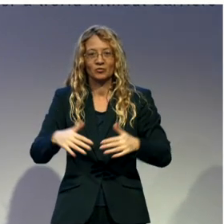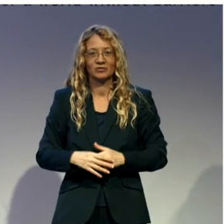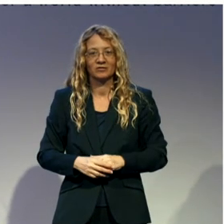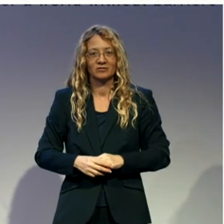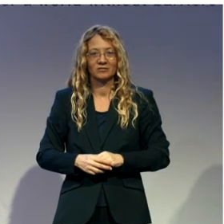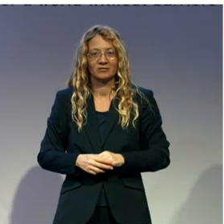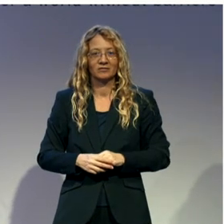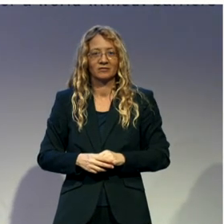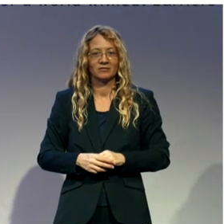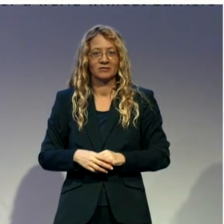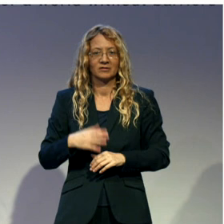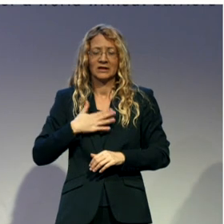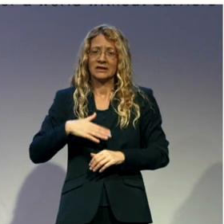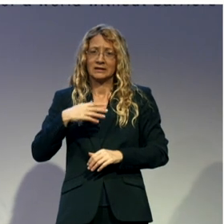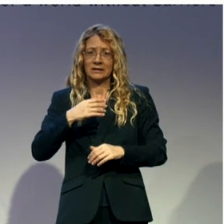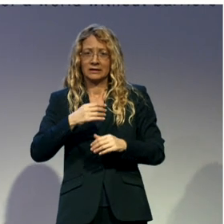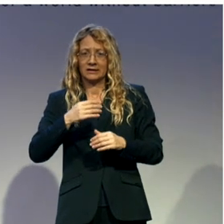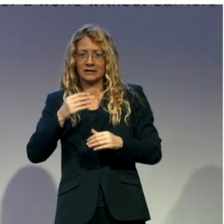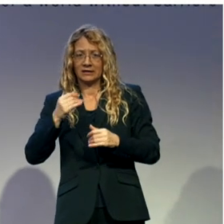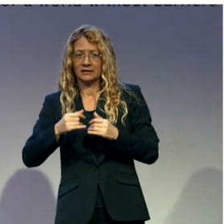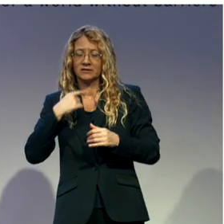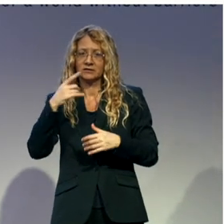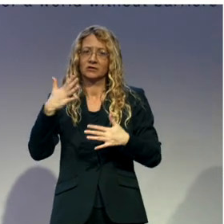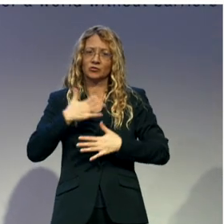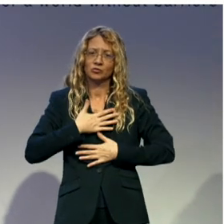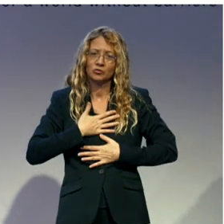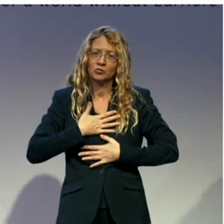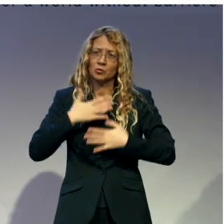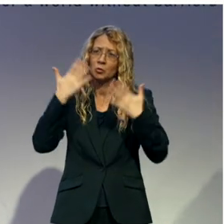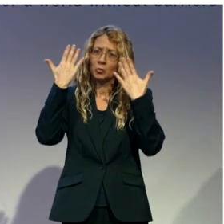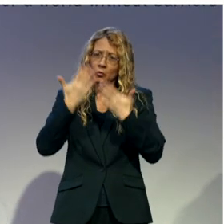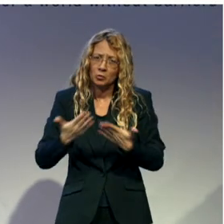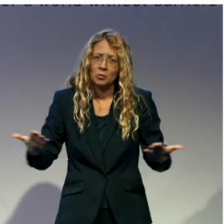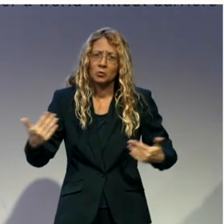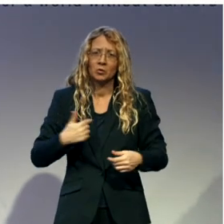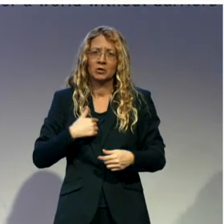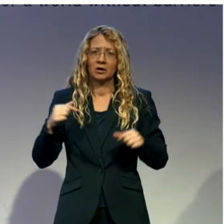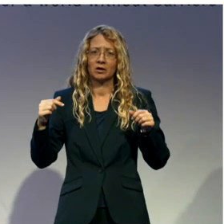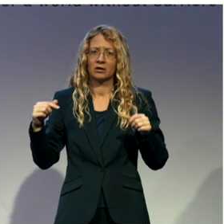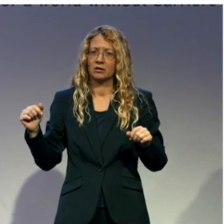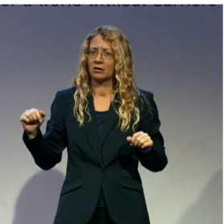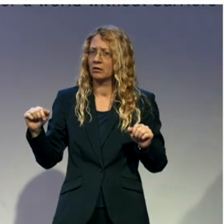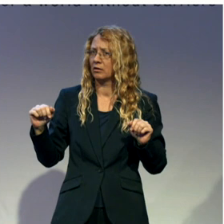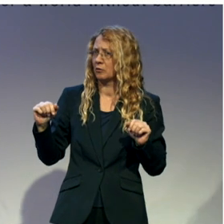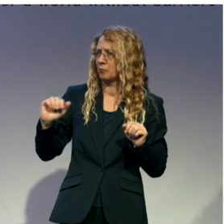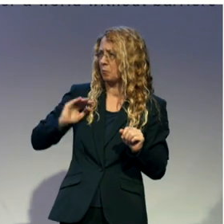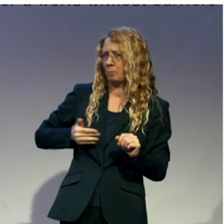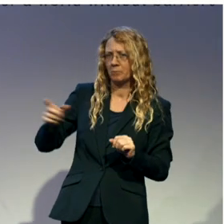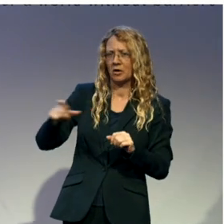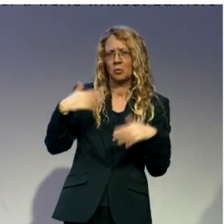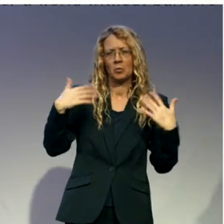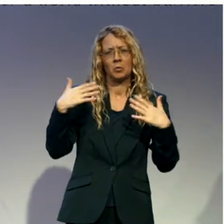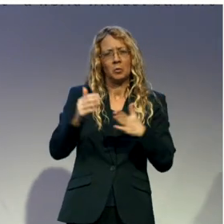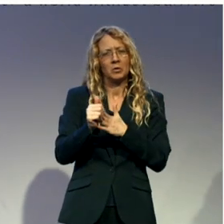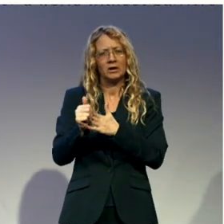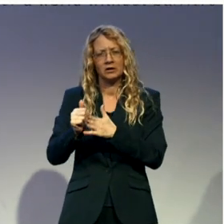I'm absolutely honored to have been part of this process and meeting these wonderful, powerful women who I'm sure are going to make a large impact in Cambodia. Thank